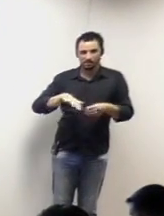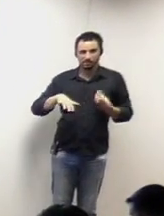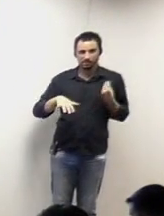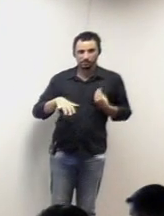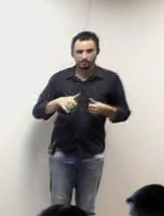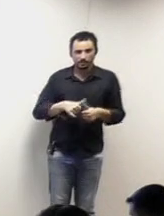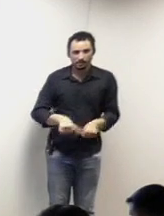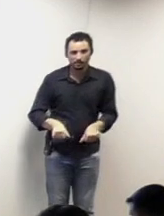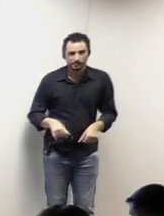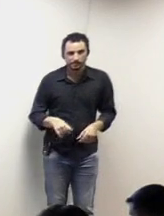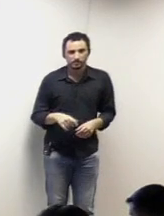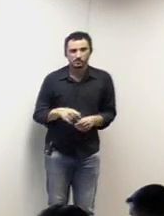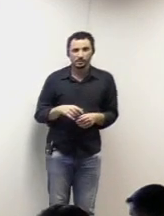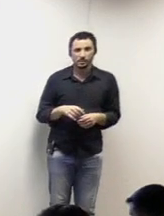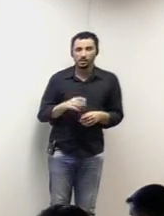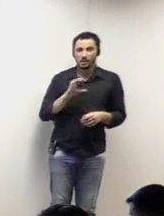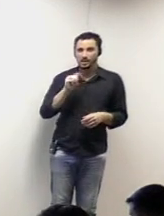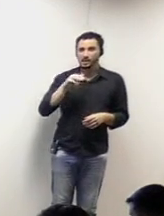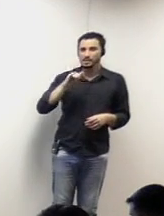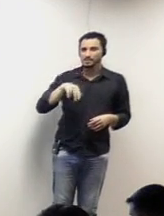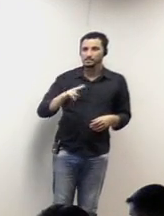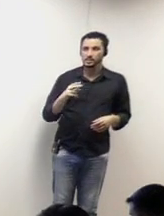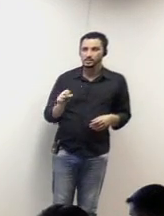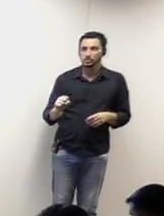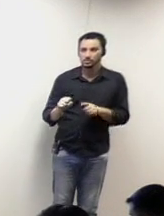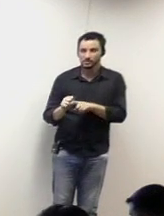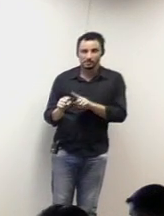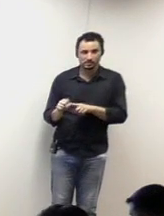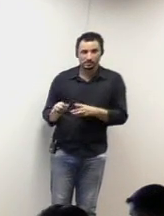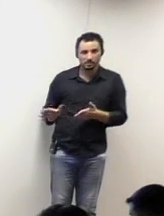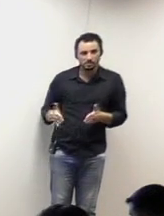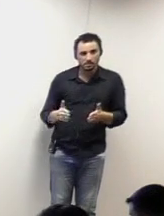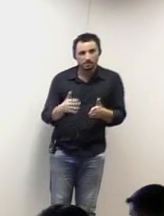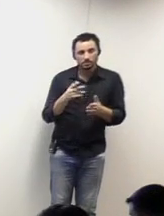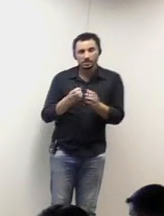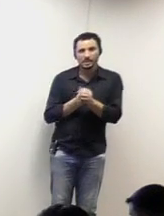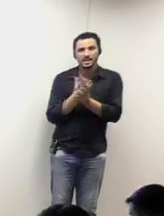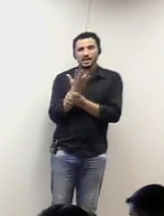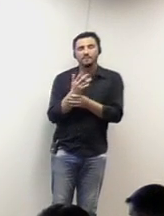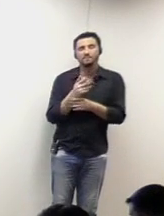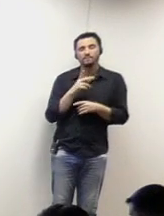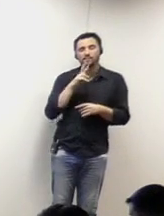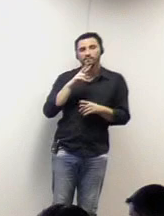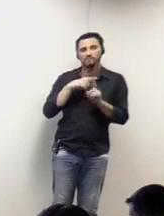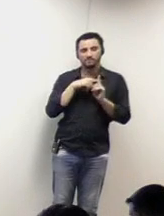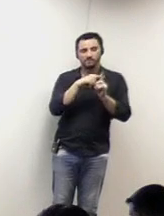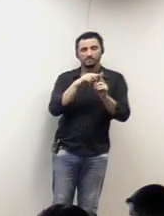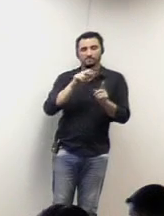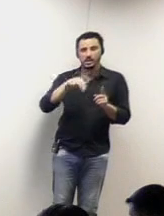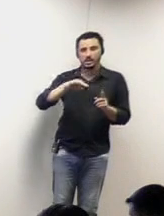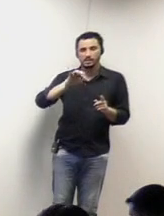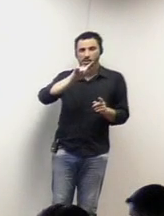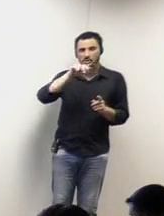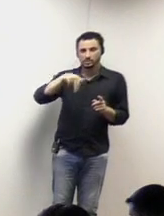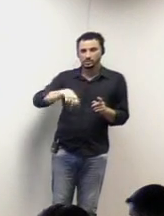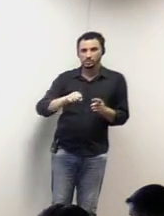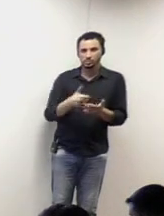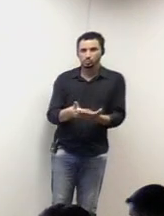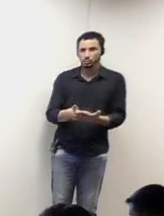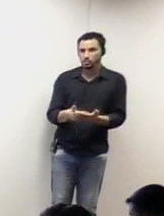pathways to advantage for students, made a huge difference in the long run over the health outcomes in the area.